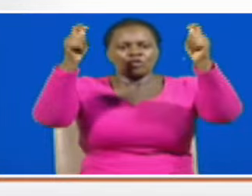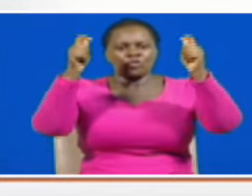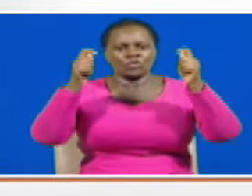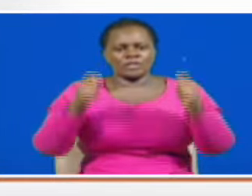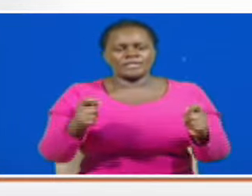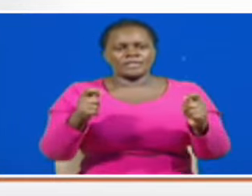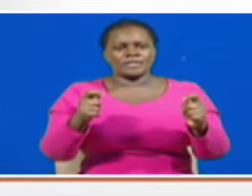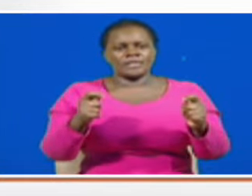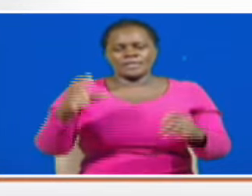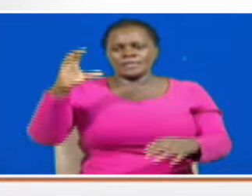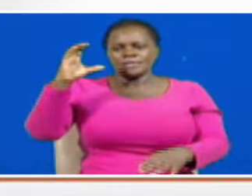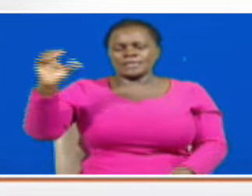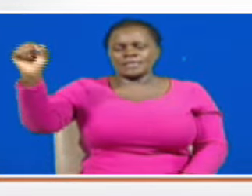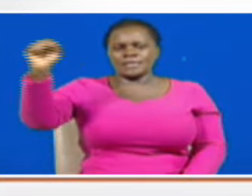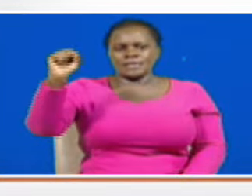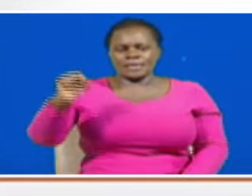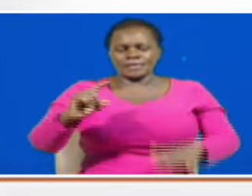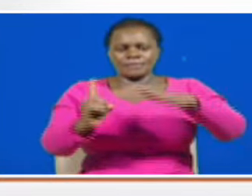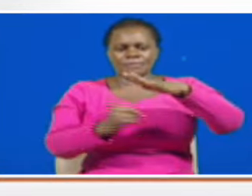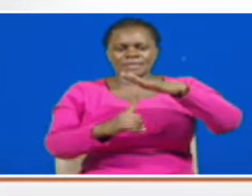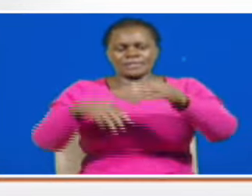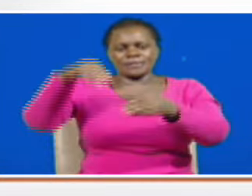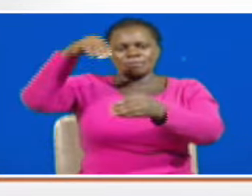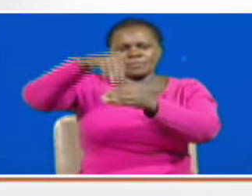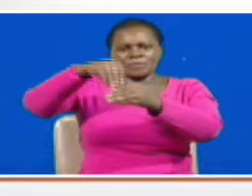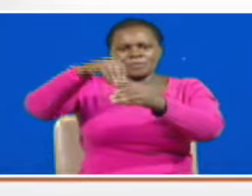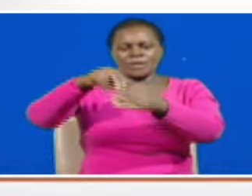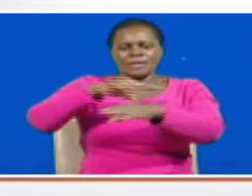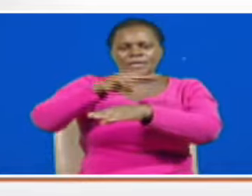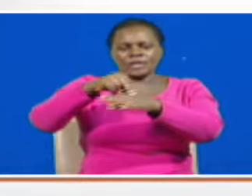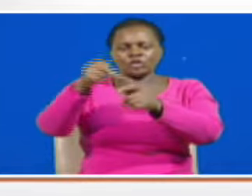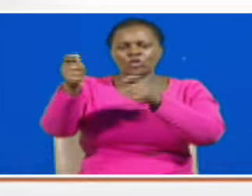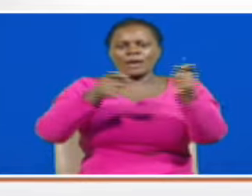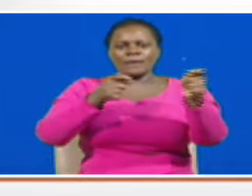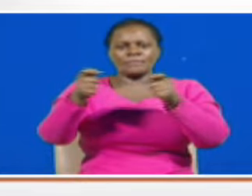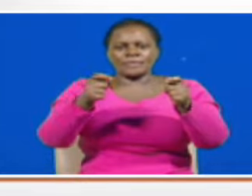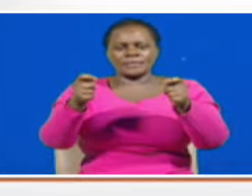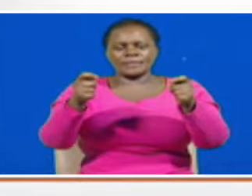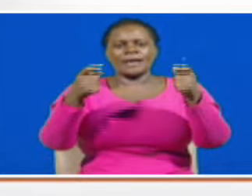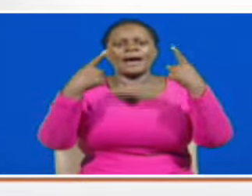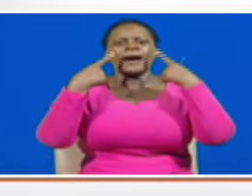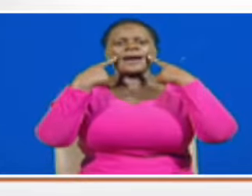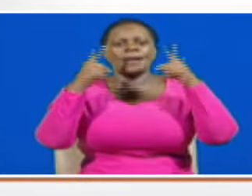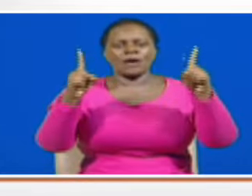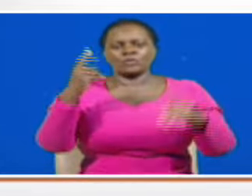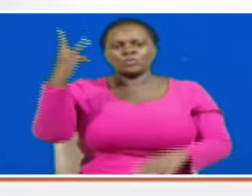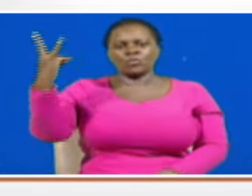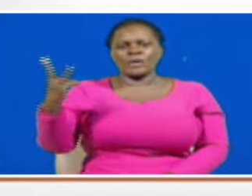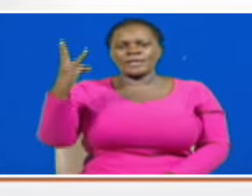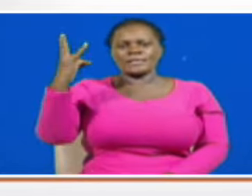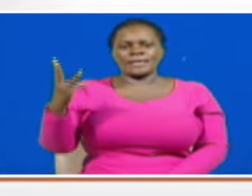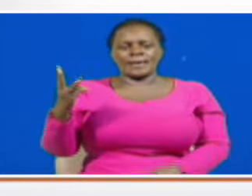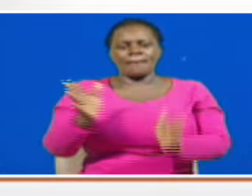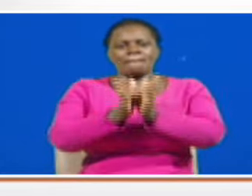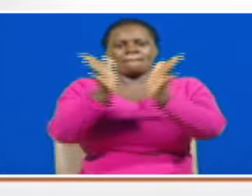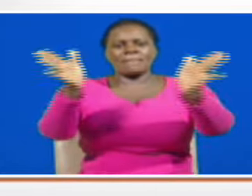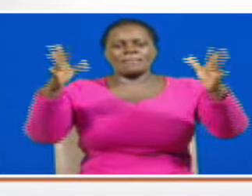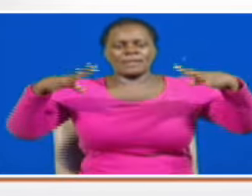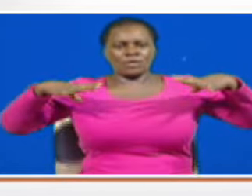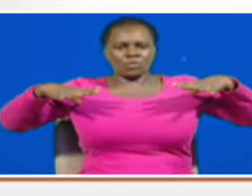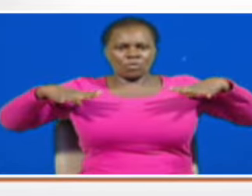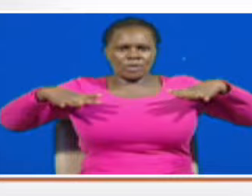notice, the Cabinet Secretary in the Ministry of Interior and National Administration has declared Wednesday as a public